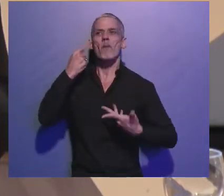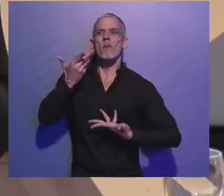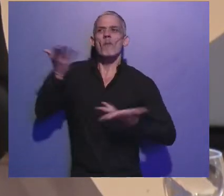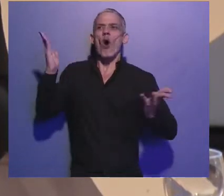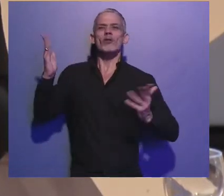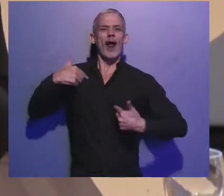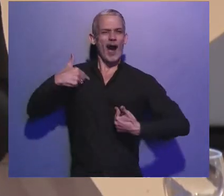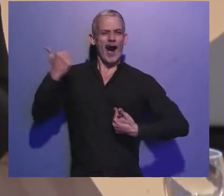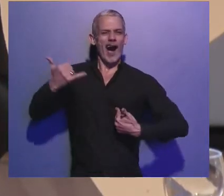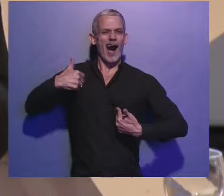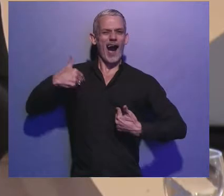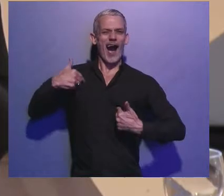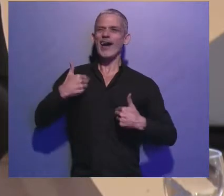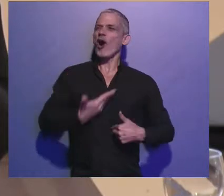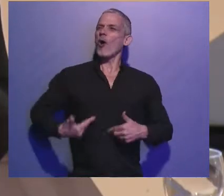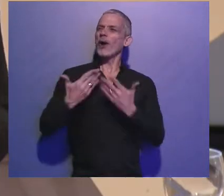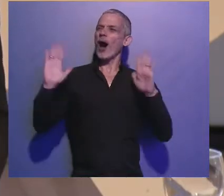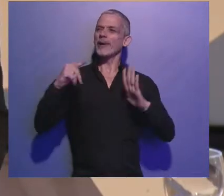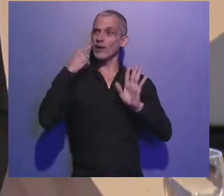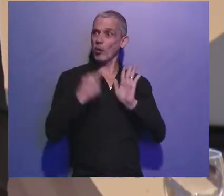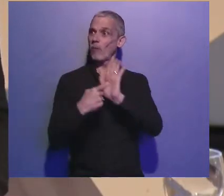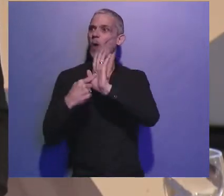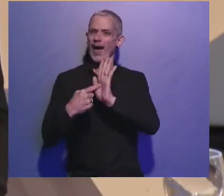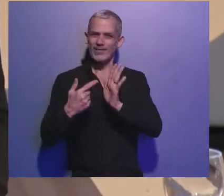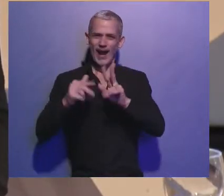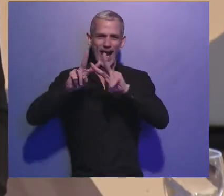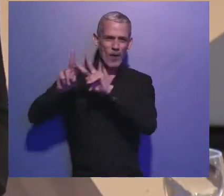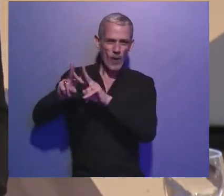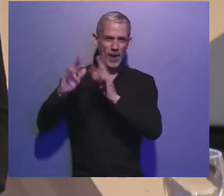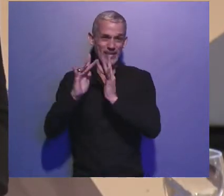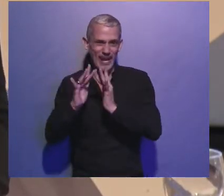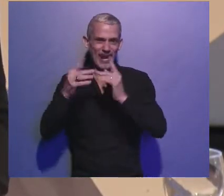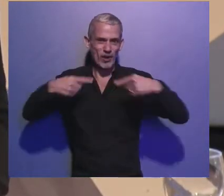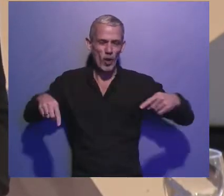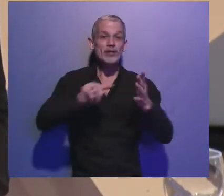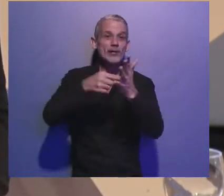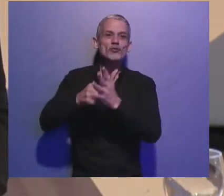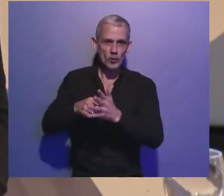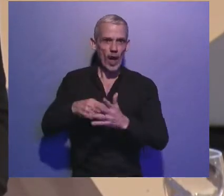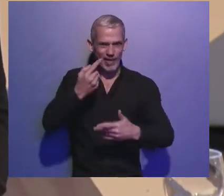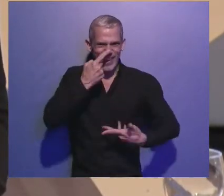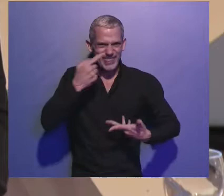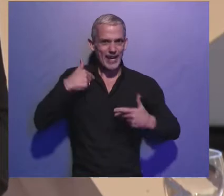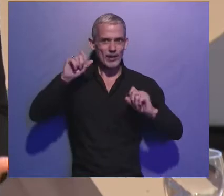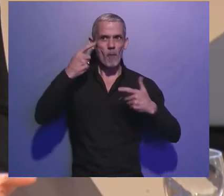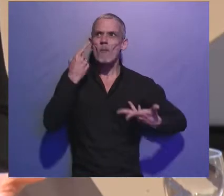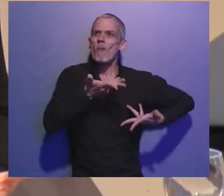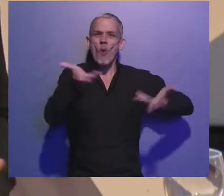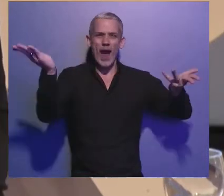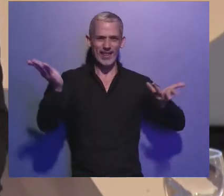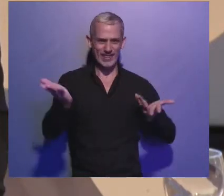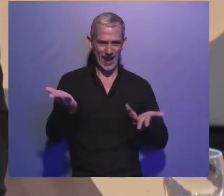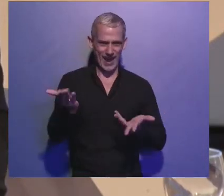the workflows, the channels for participation. So many of the things that we're able to measure are